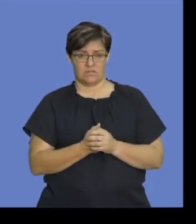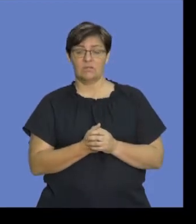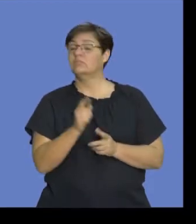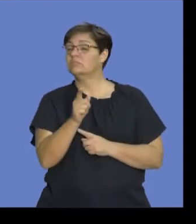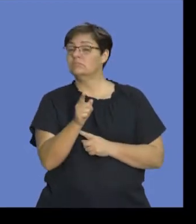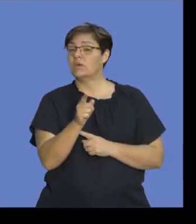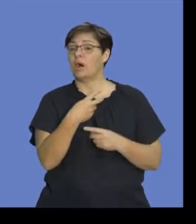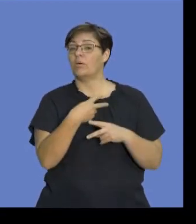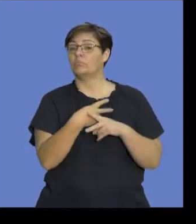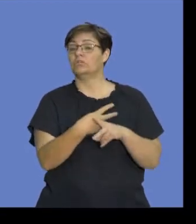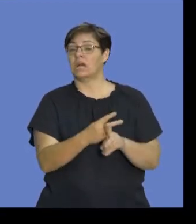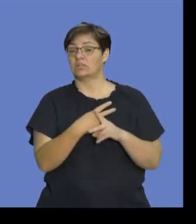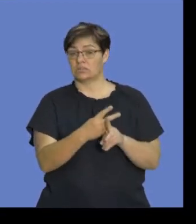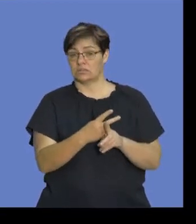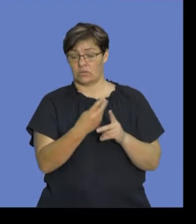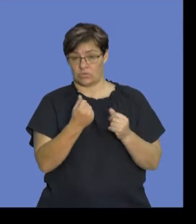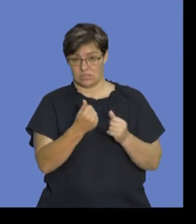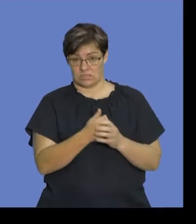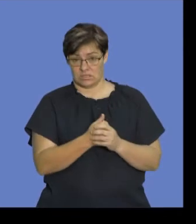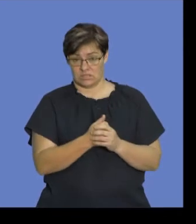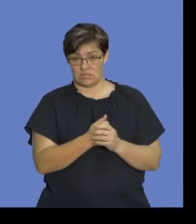Again, the emphasis is on